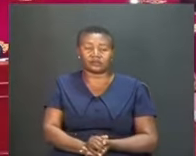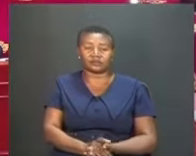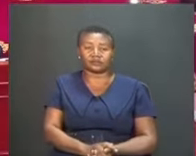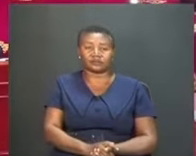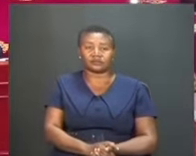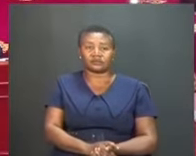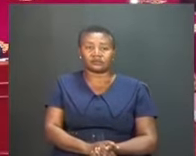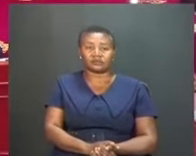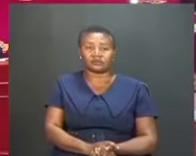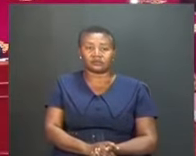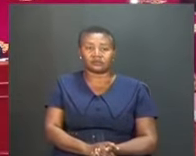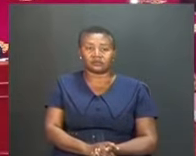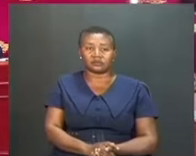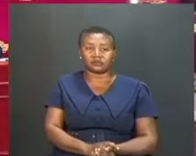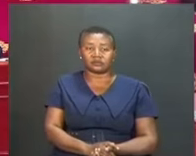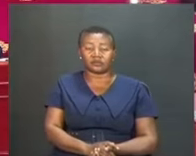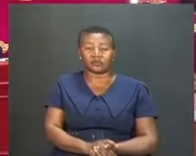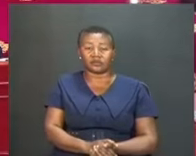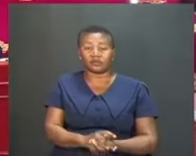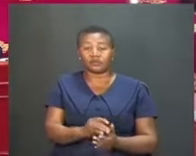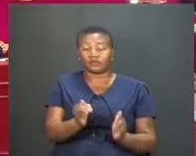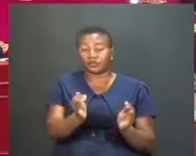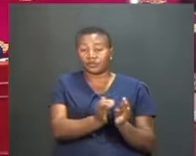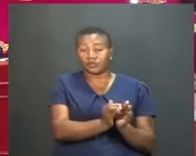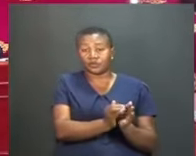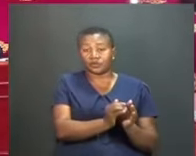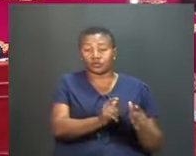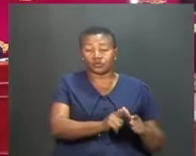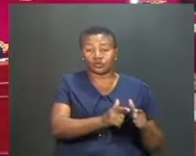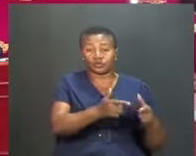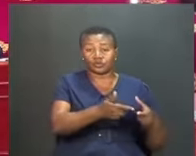Yes, minority from bench.